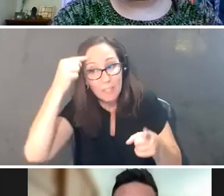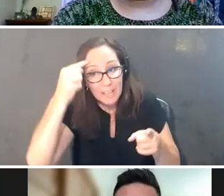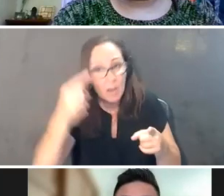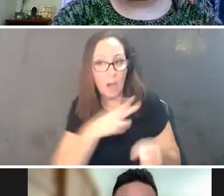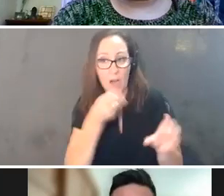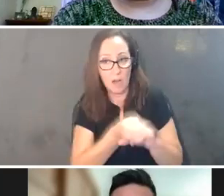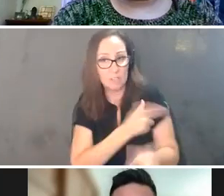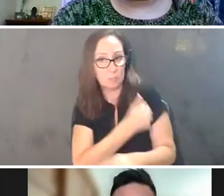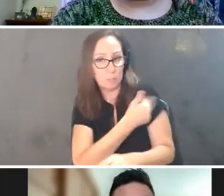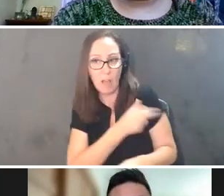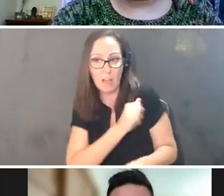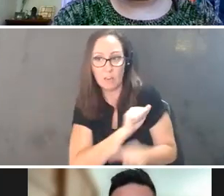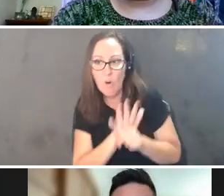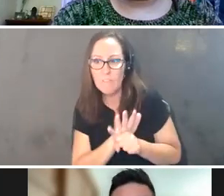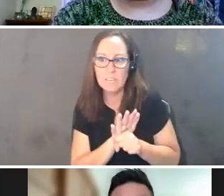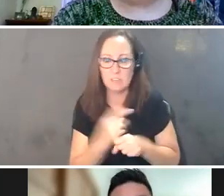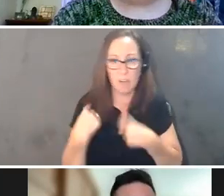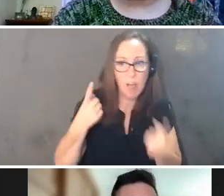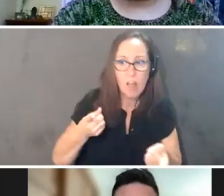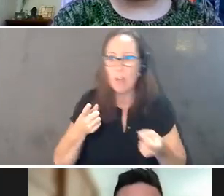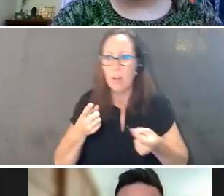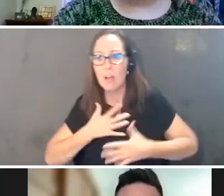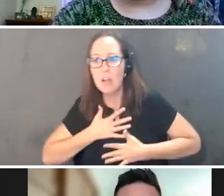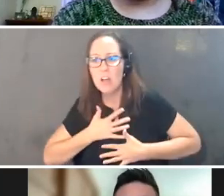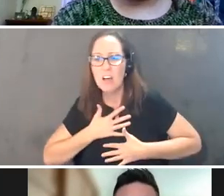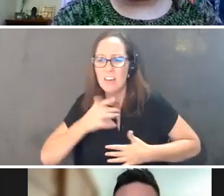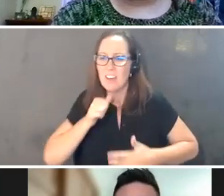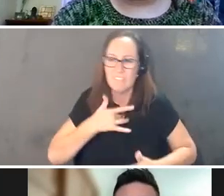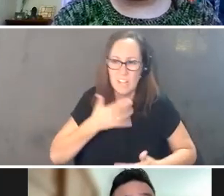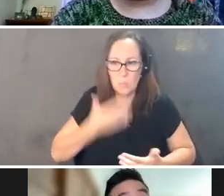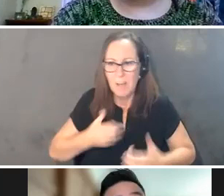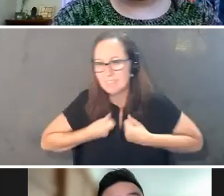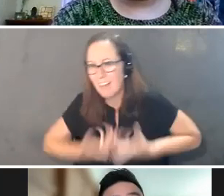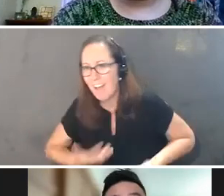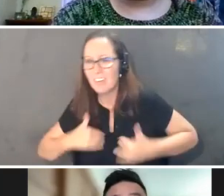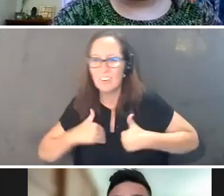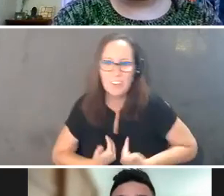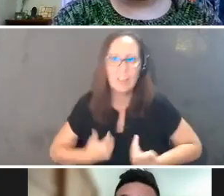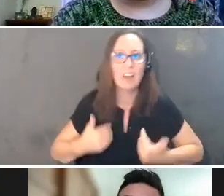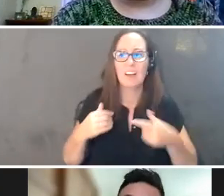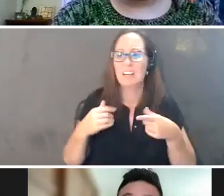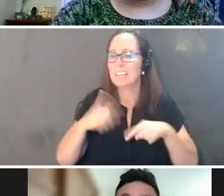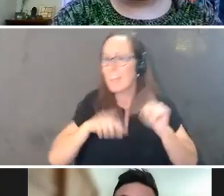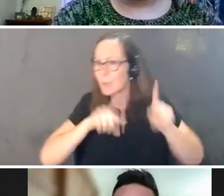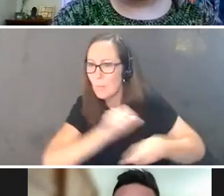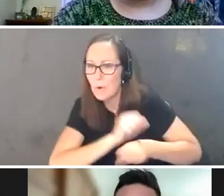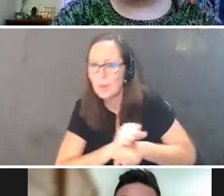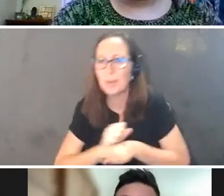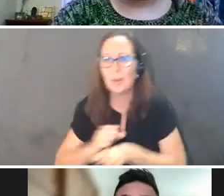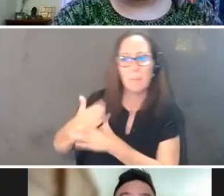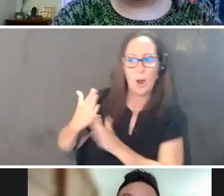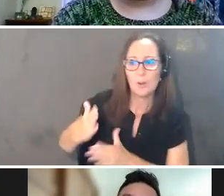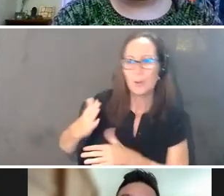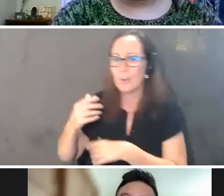been tired, short of breath, not feeling well. I can't go to work as regularly as I used to. My partner, my family have to take time off work to help care